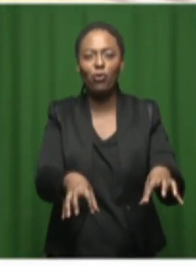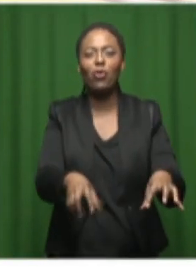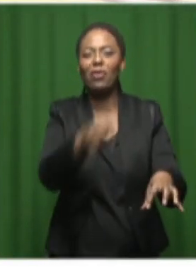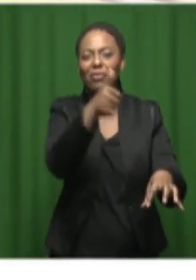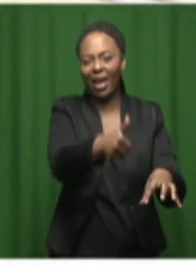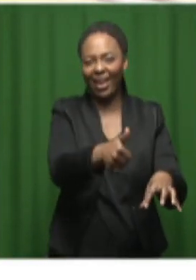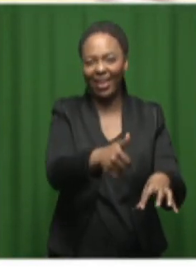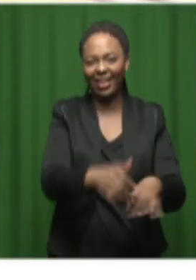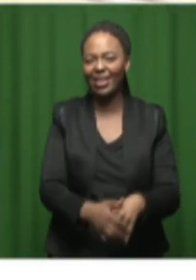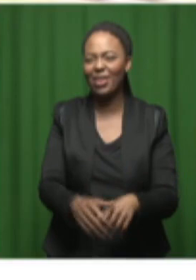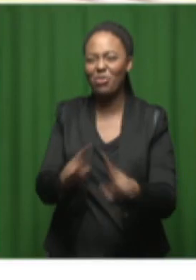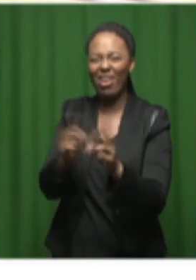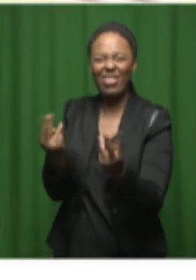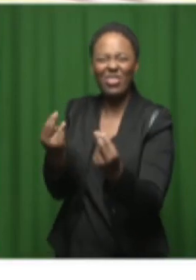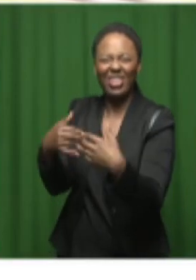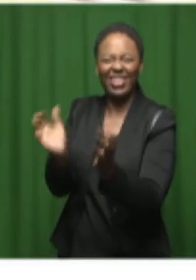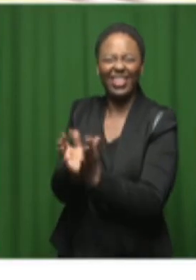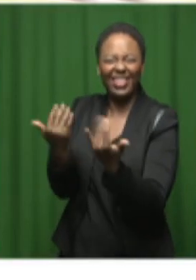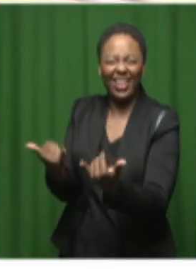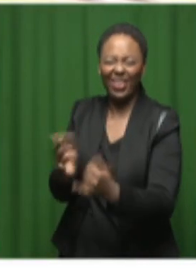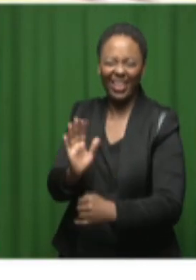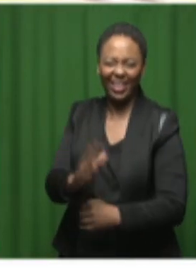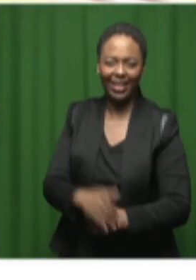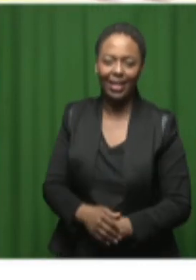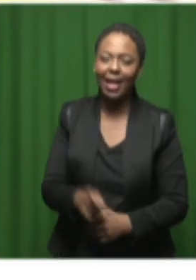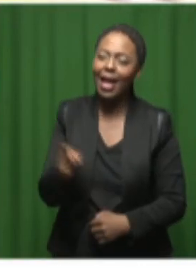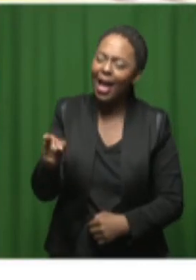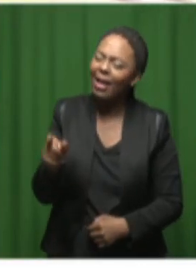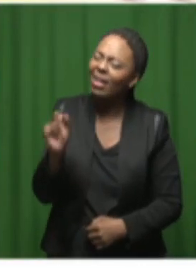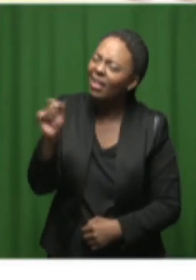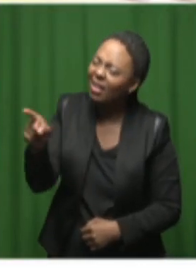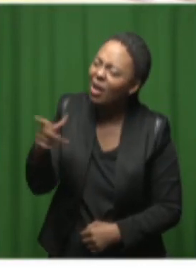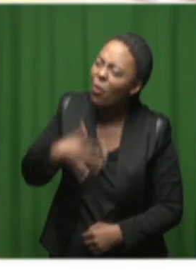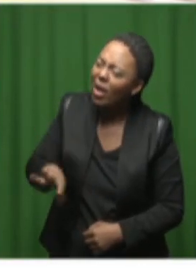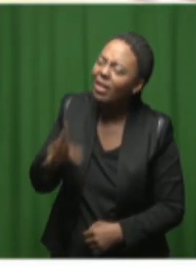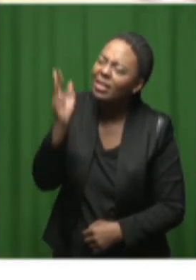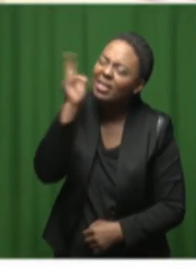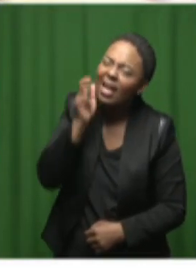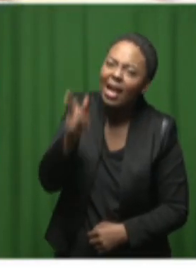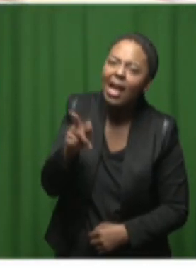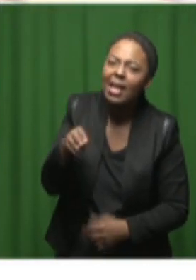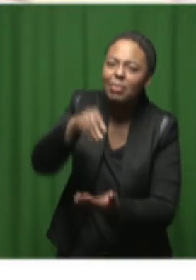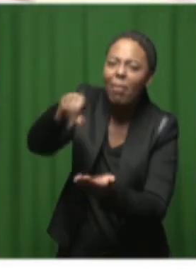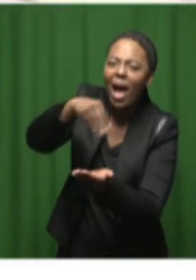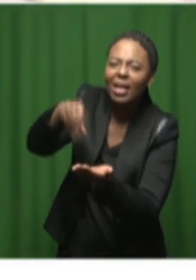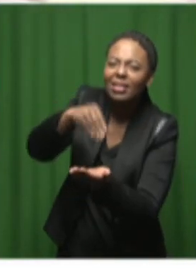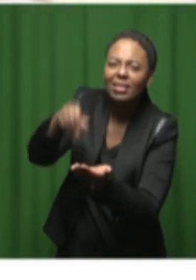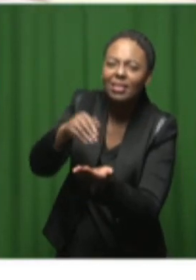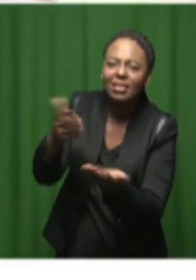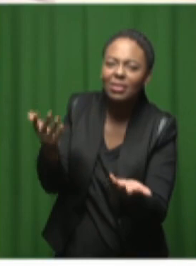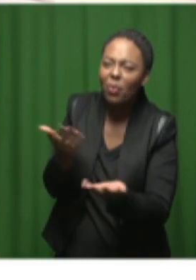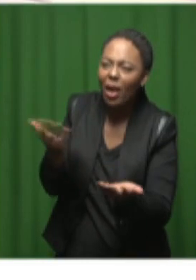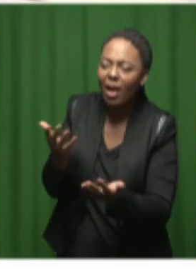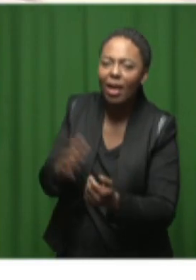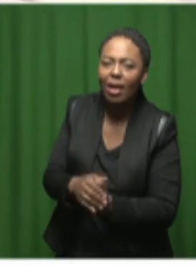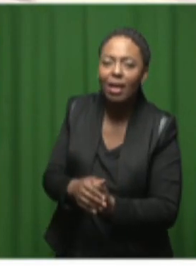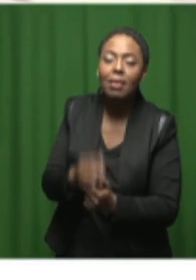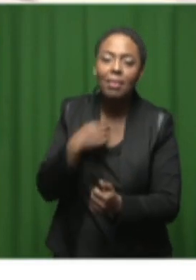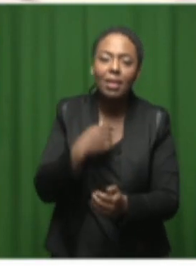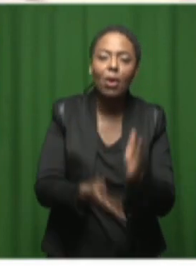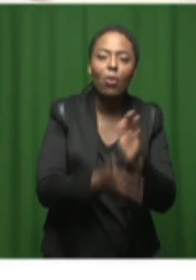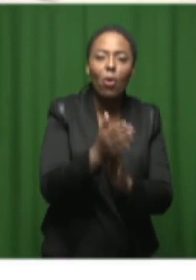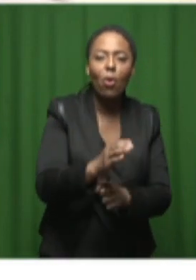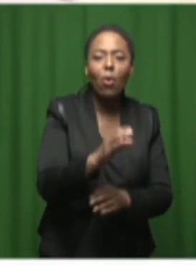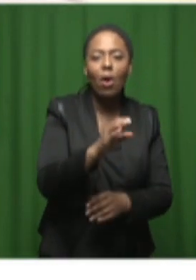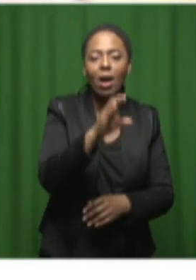big fan of spices. Like spices, you know, are my thing. So where's your go-to place for spices? So I go to Career Center. I don't know if